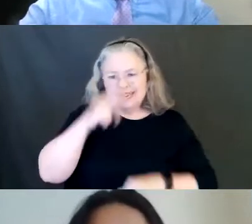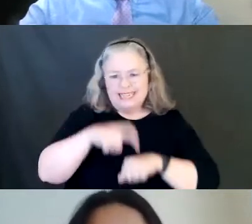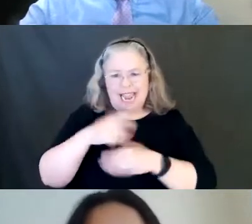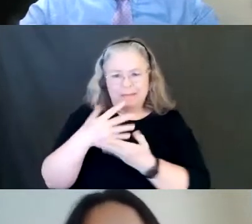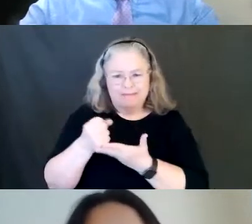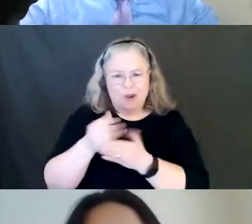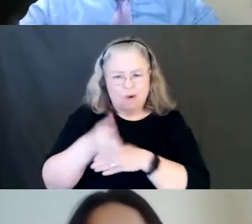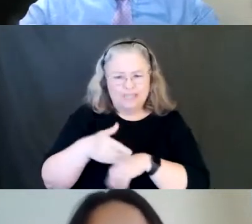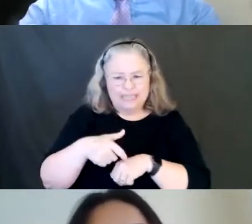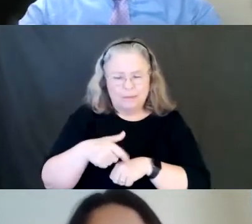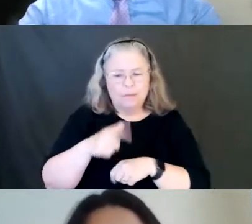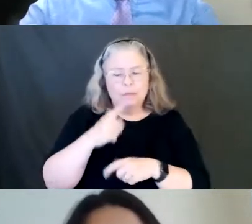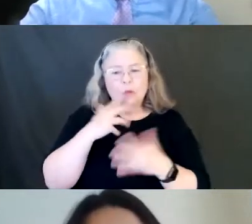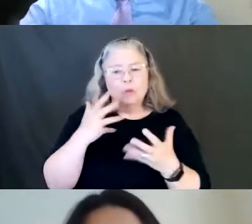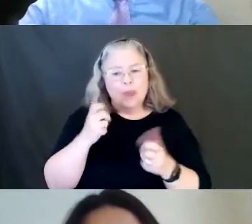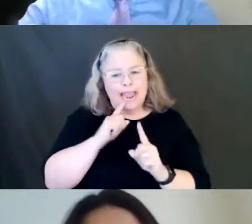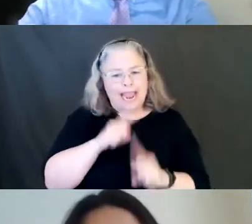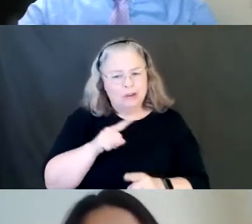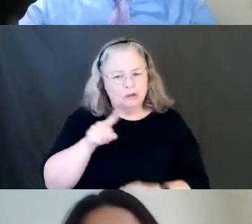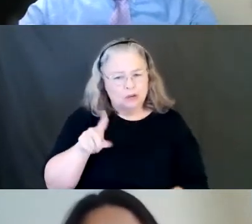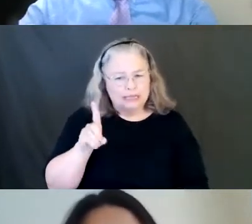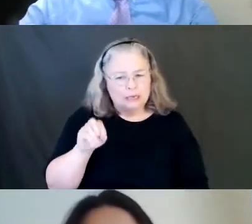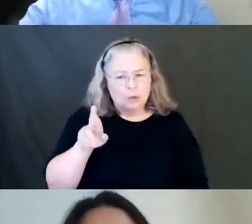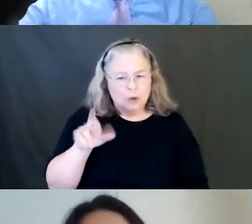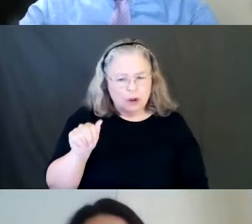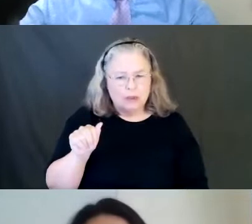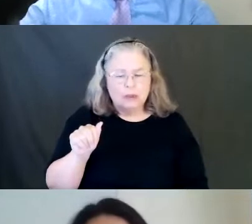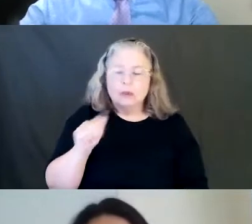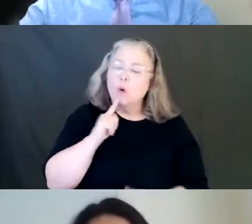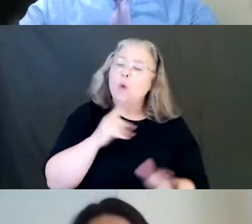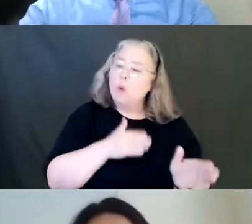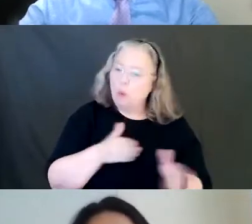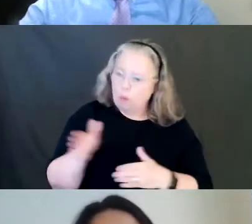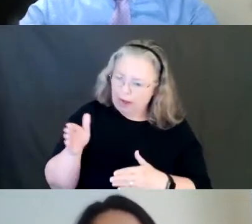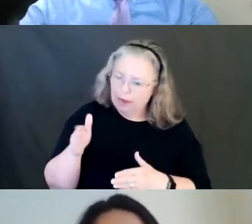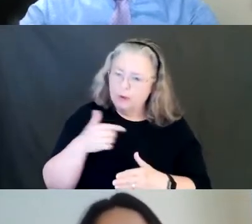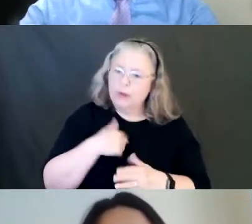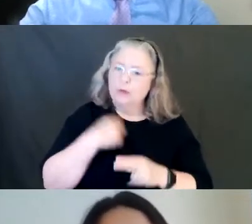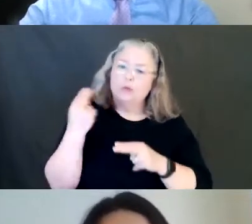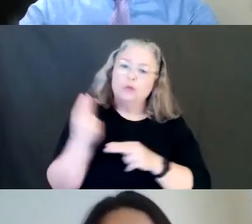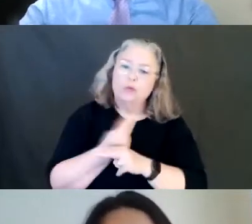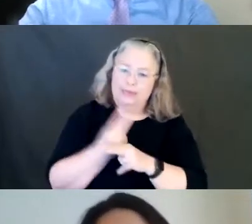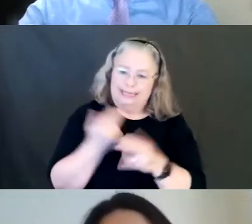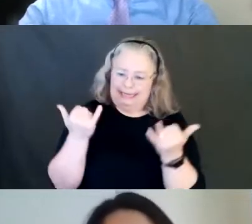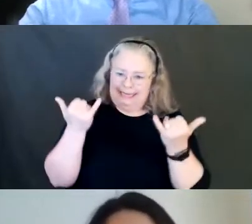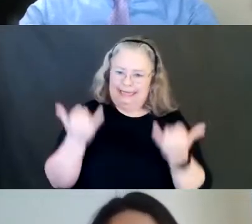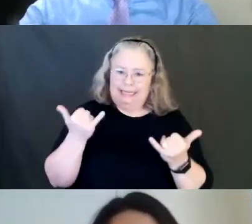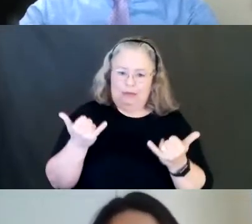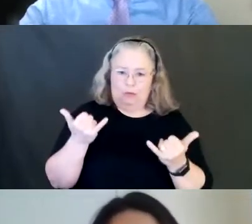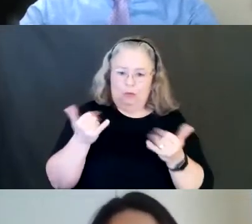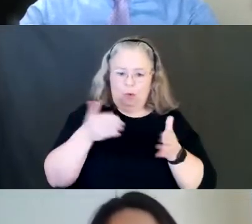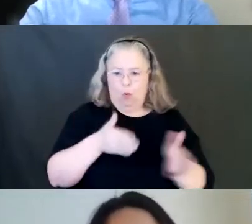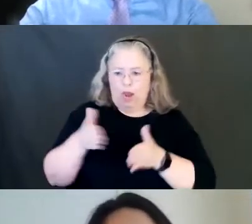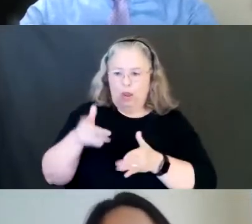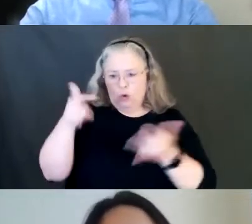over time, but I wanted to help answer that for you, Deborah, that there are ways that we would like to utilize the existing methods of